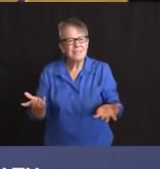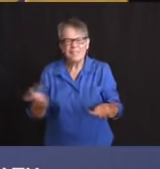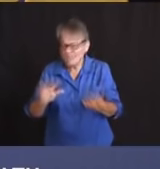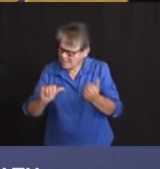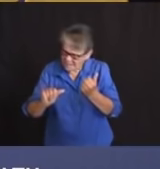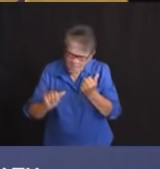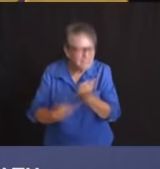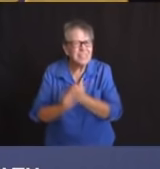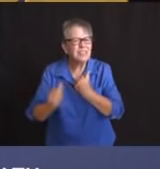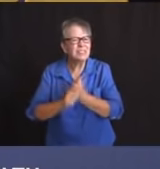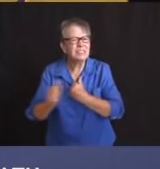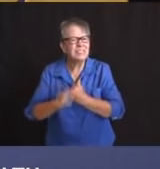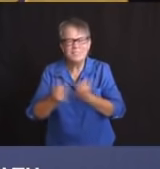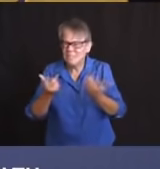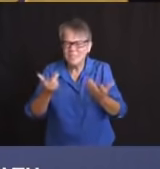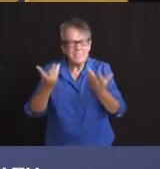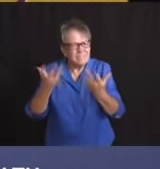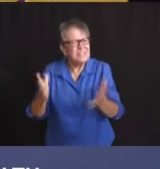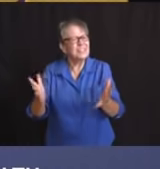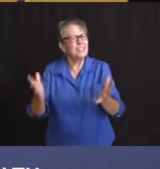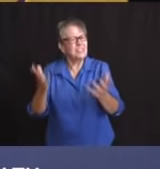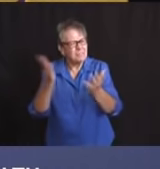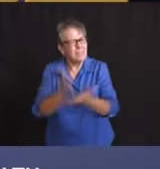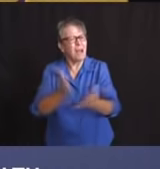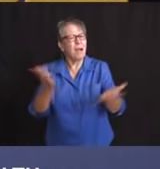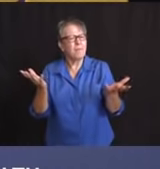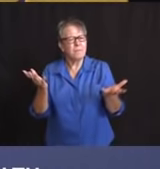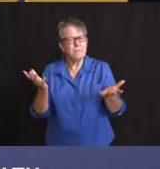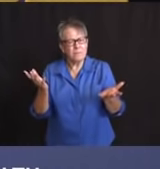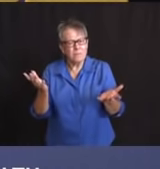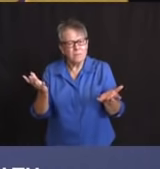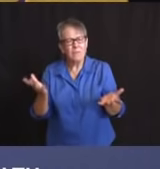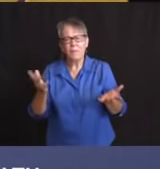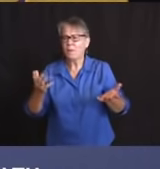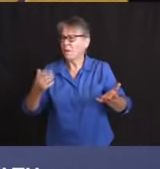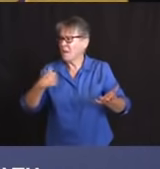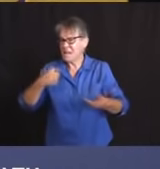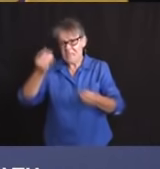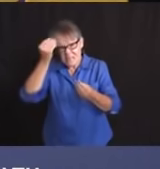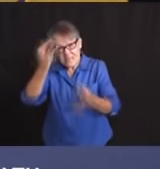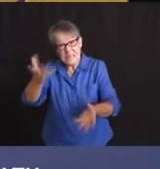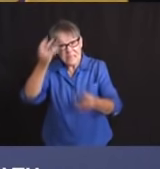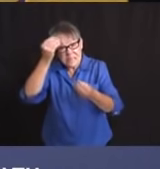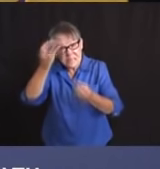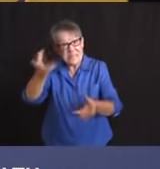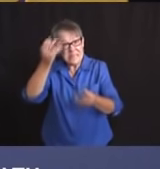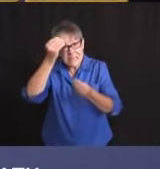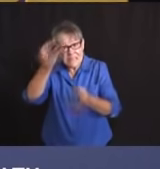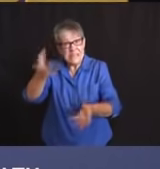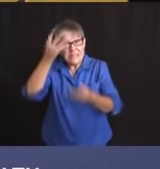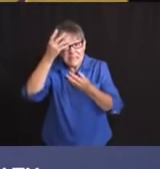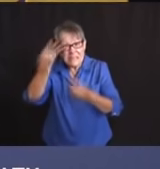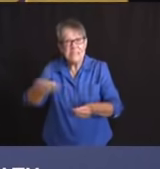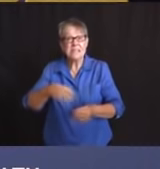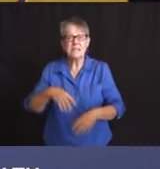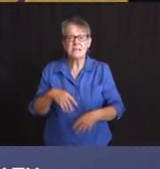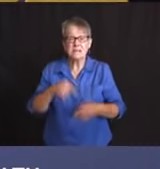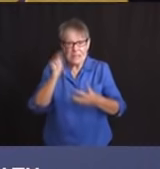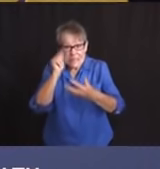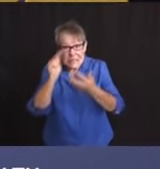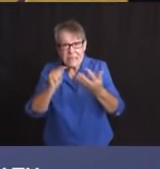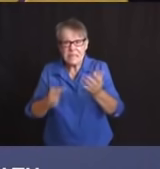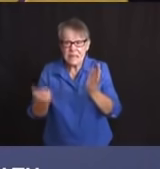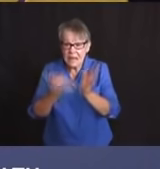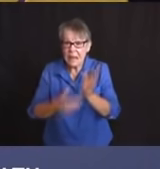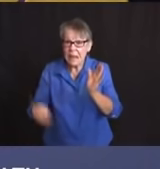do the things that we've been preaching now for, it's hard to believe, going on 6 months. Social distancing, face